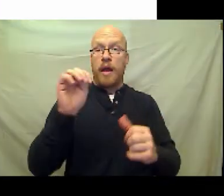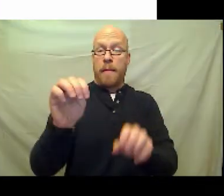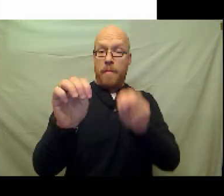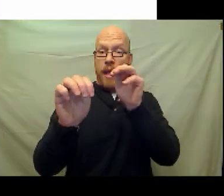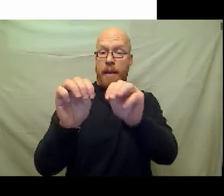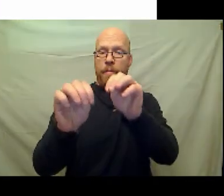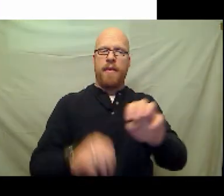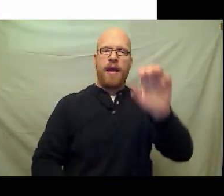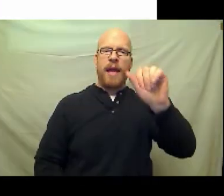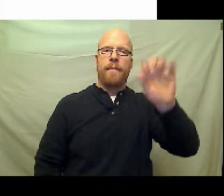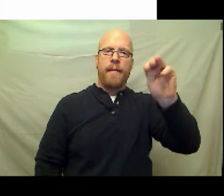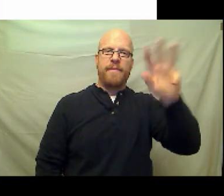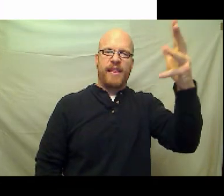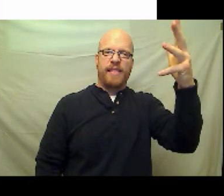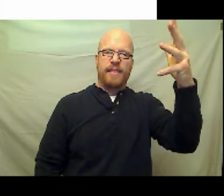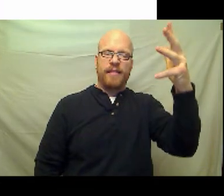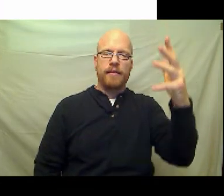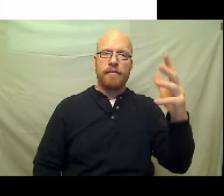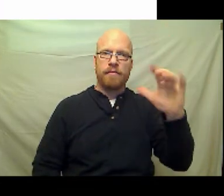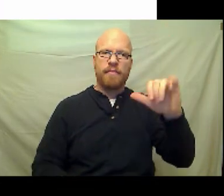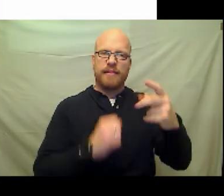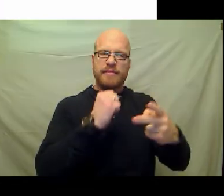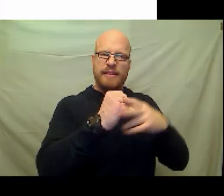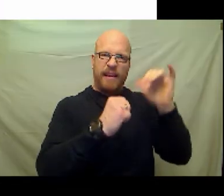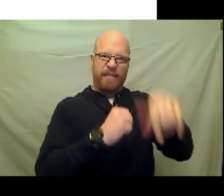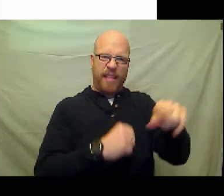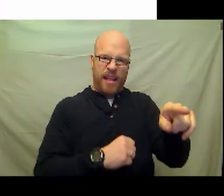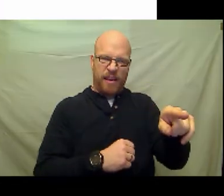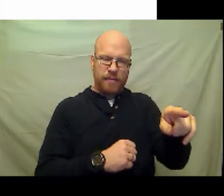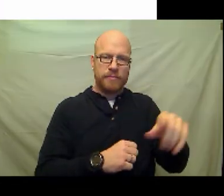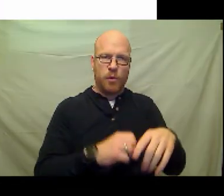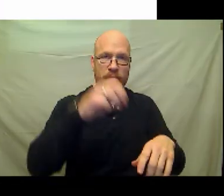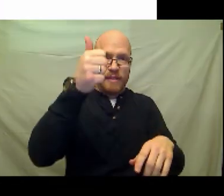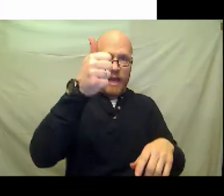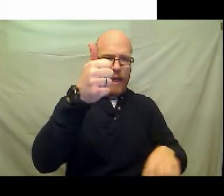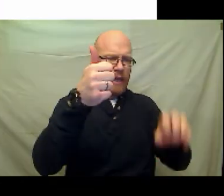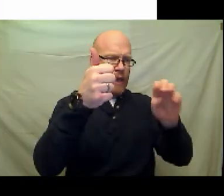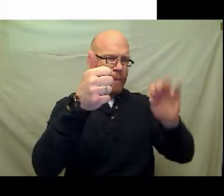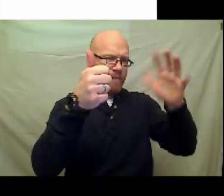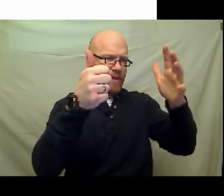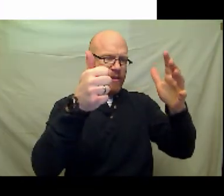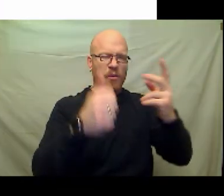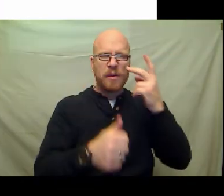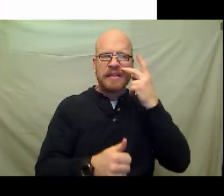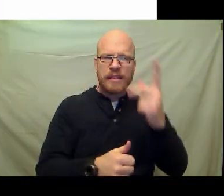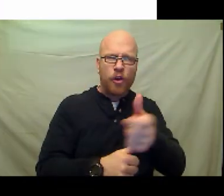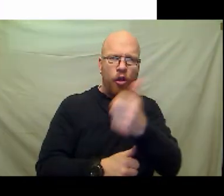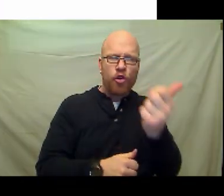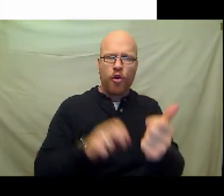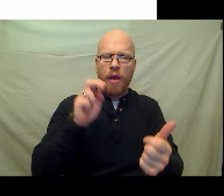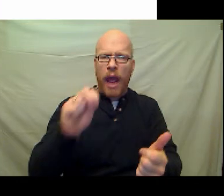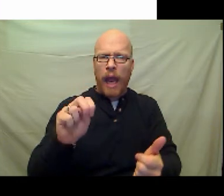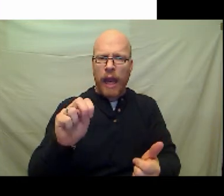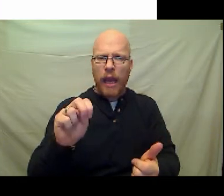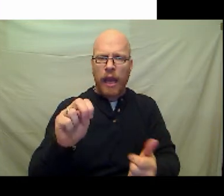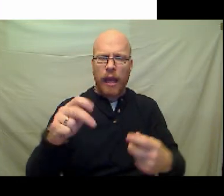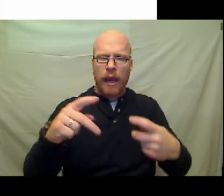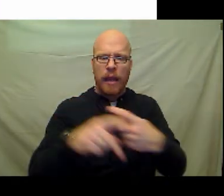So now, we have m squared times m to the m cubed is m to the